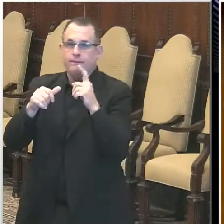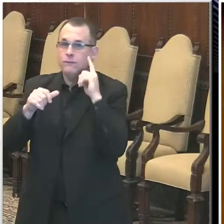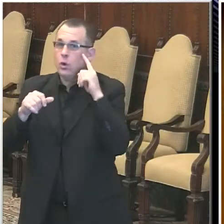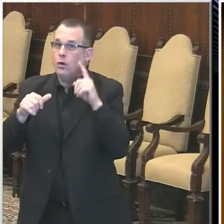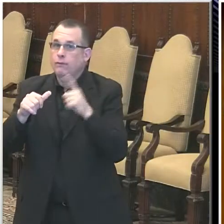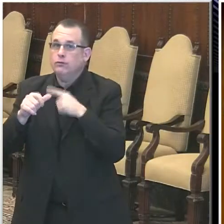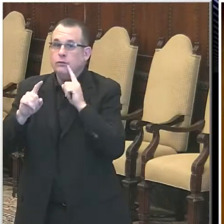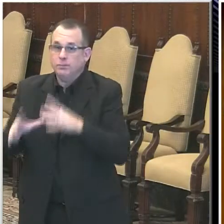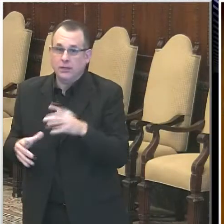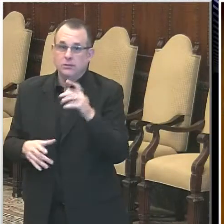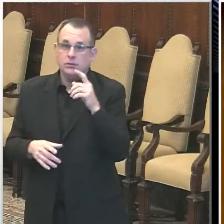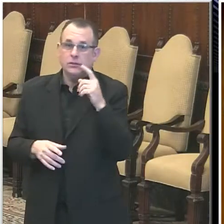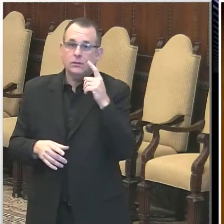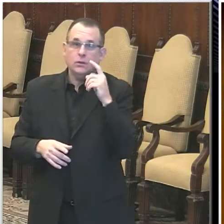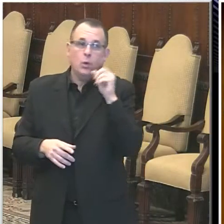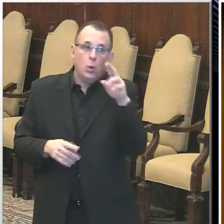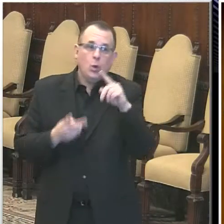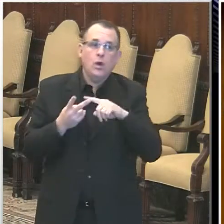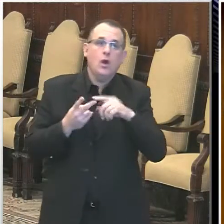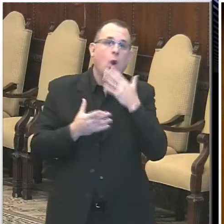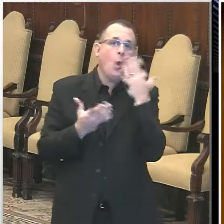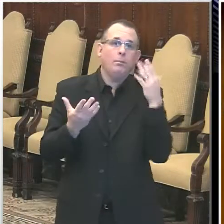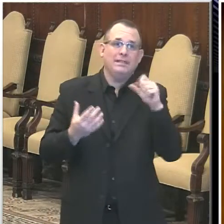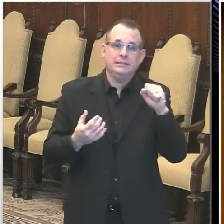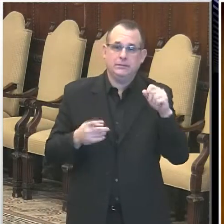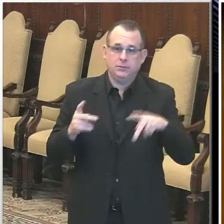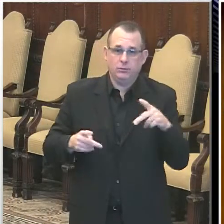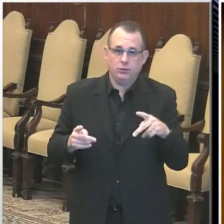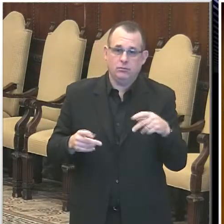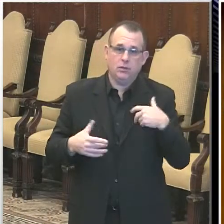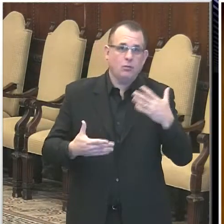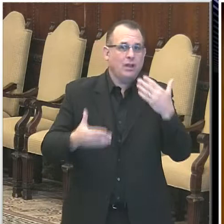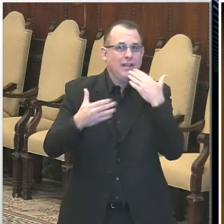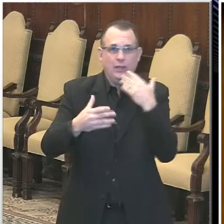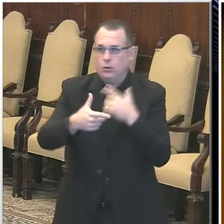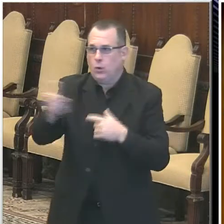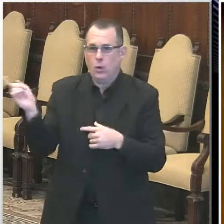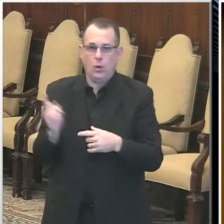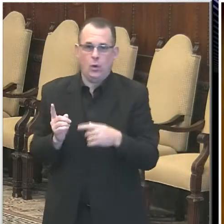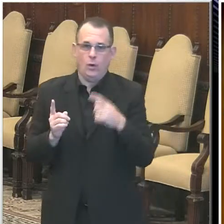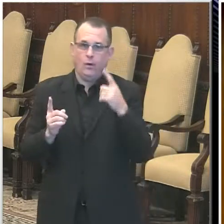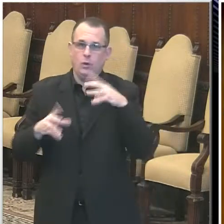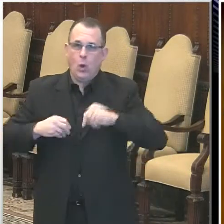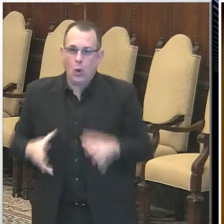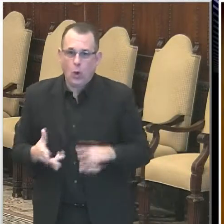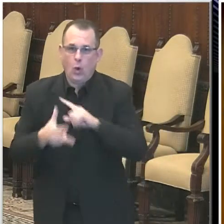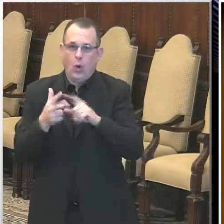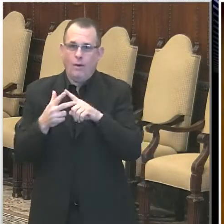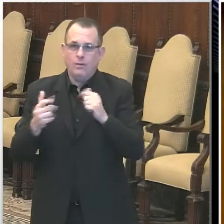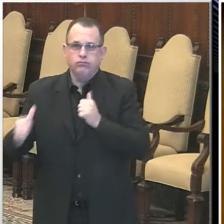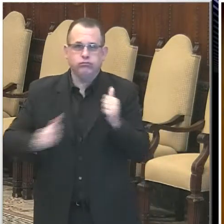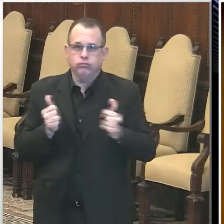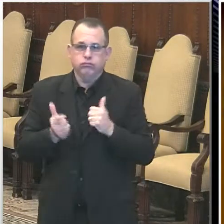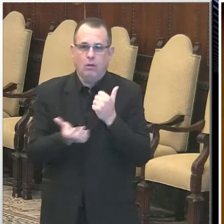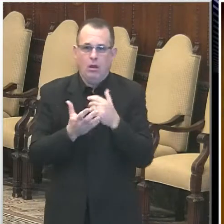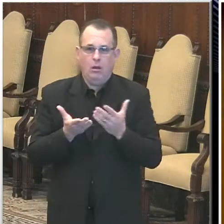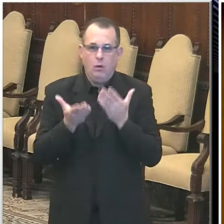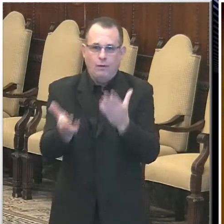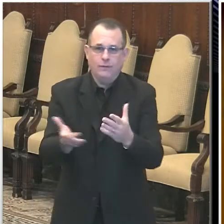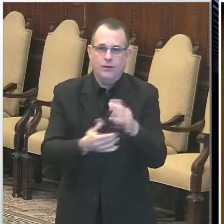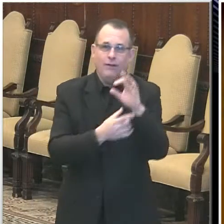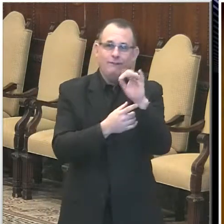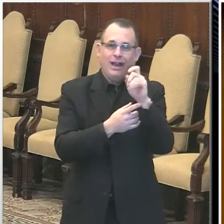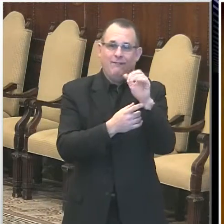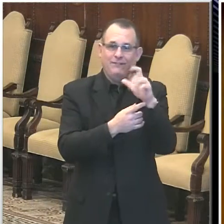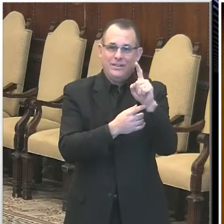homeless. I really want to thank the owners and operators of these sites for stepping up the way they have. At the Fairfield Inn, General Manager Jim